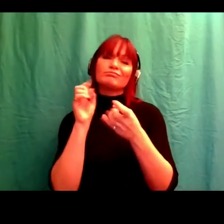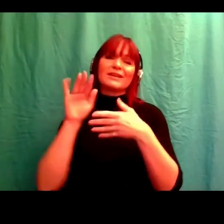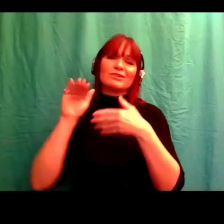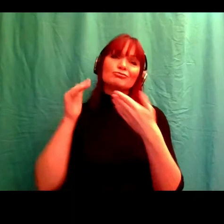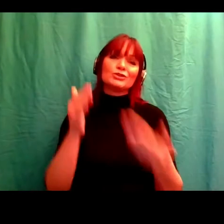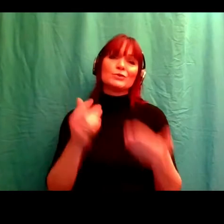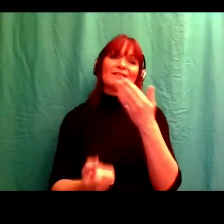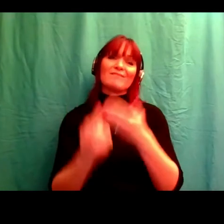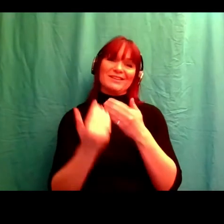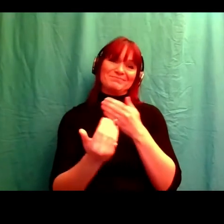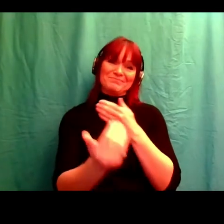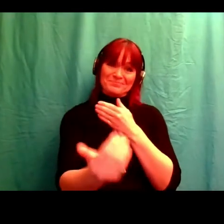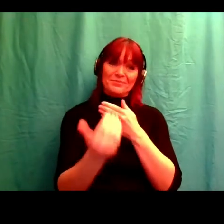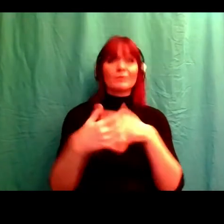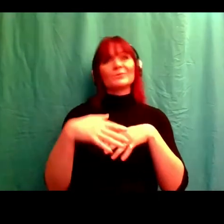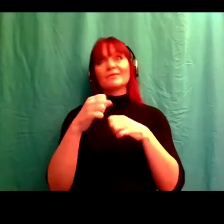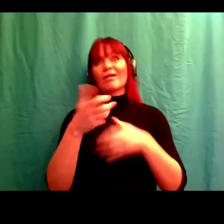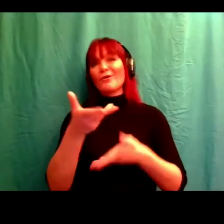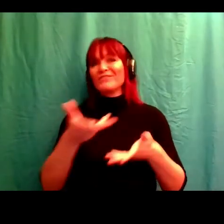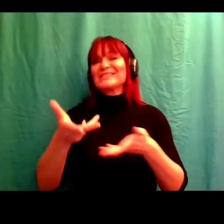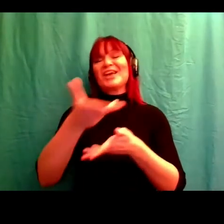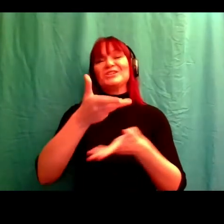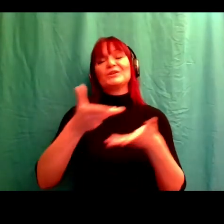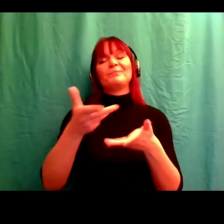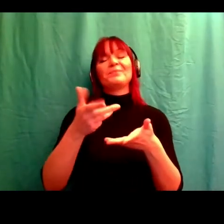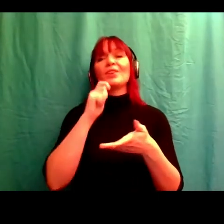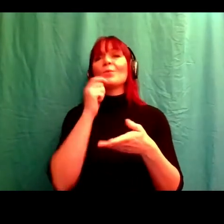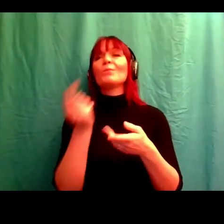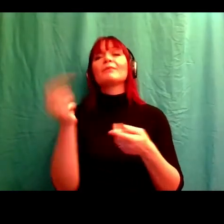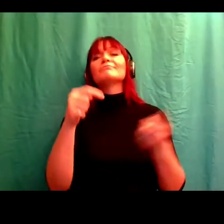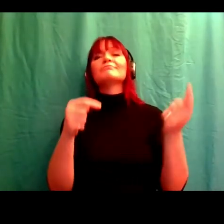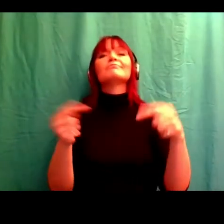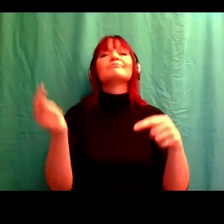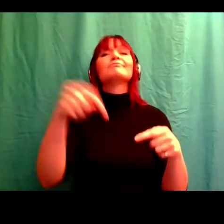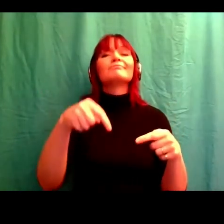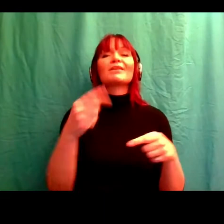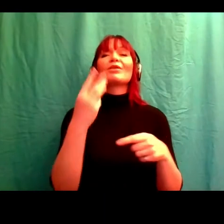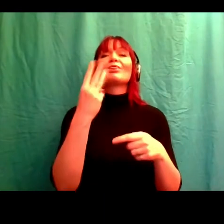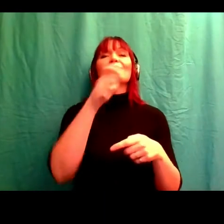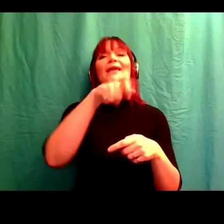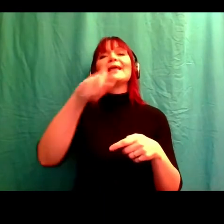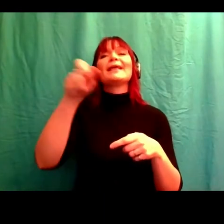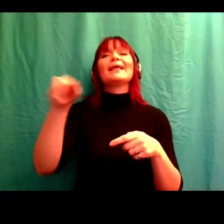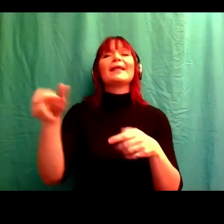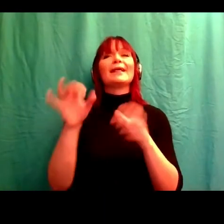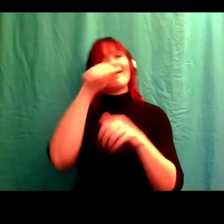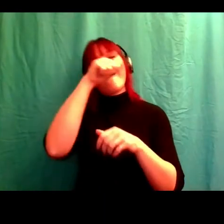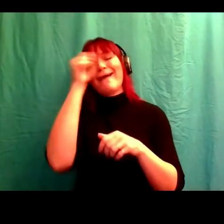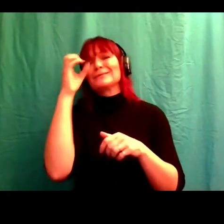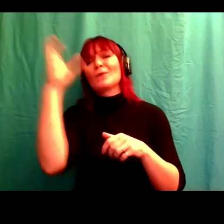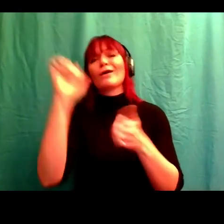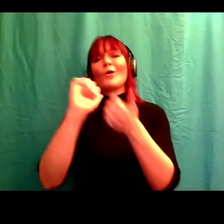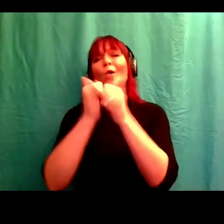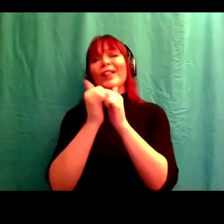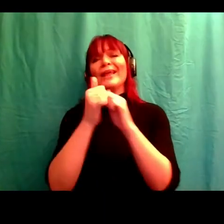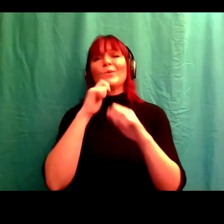and start the conversation off. And I'll then be joined for the discussion by three of my expert colleagues from the King's Fund who are here to share their